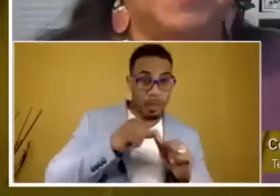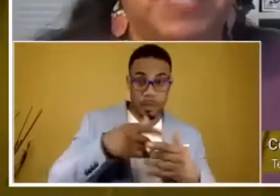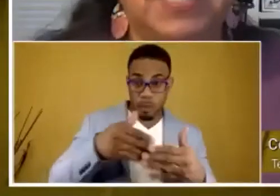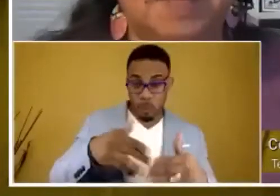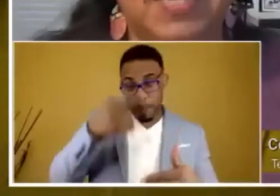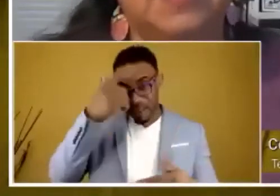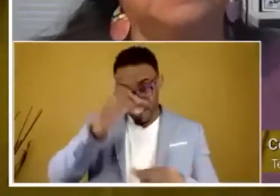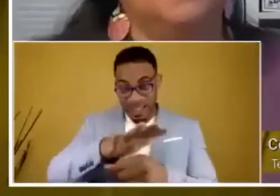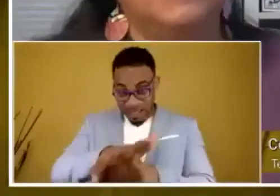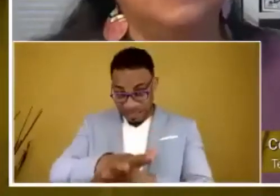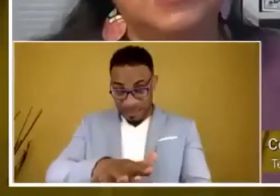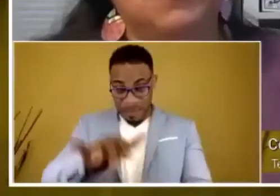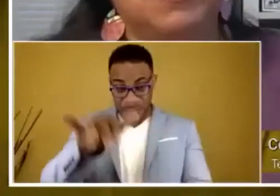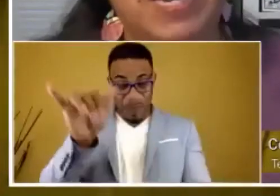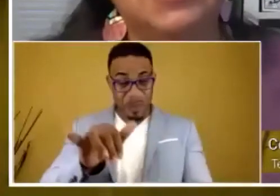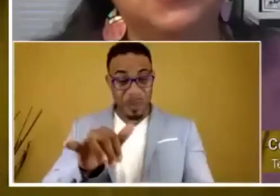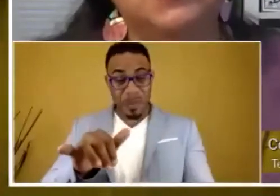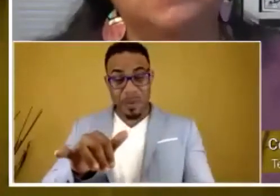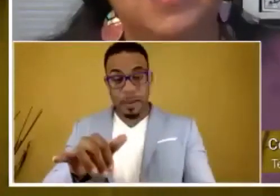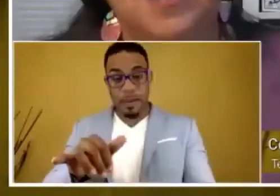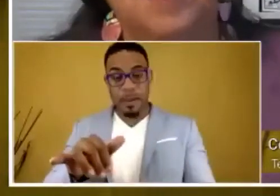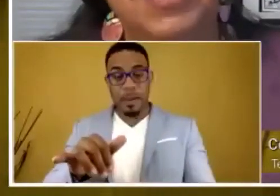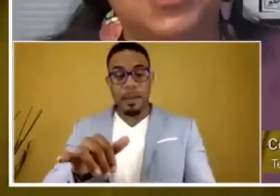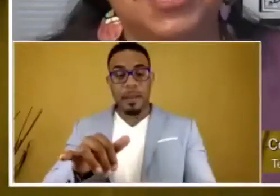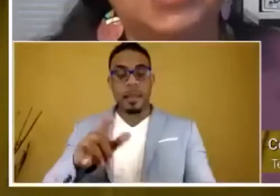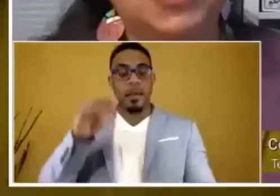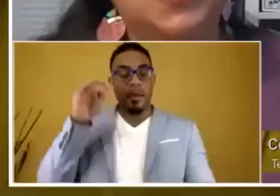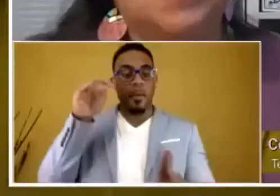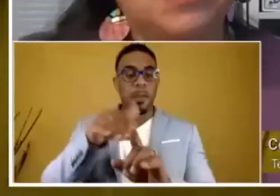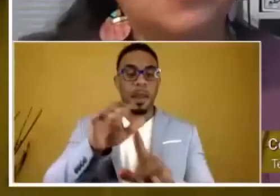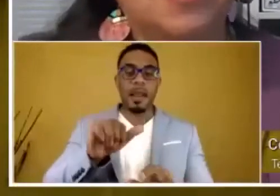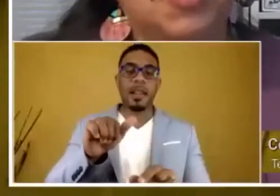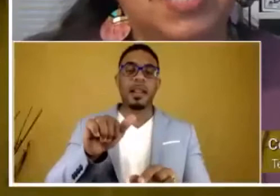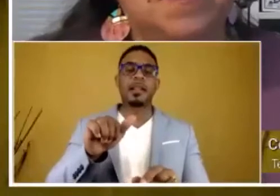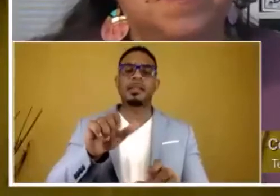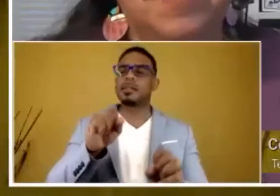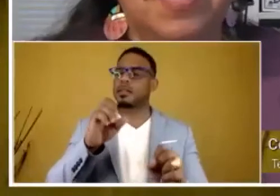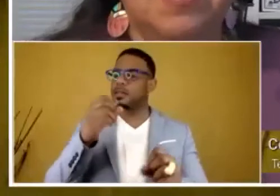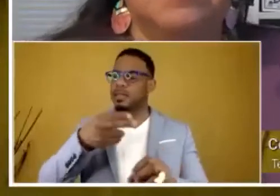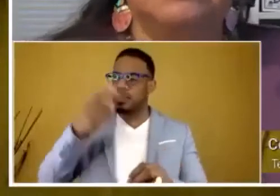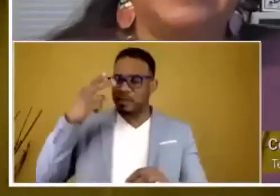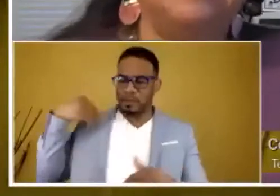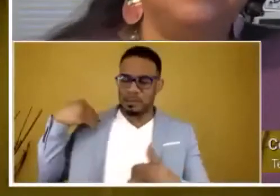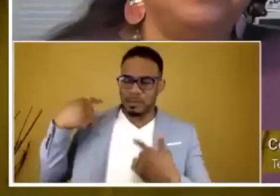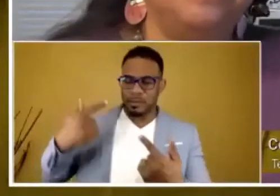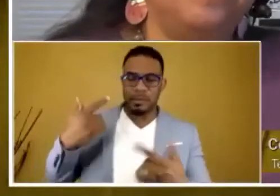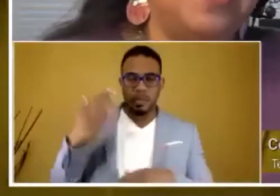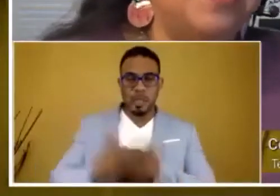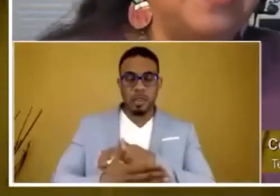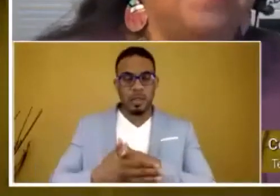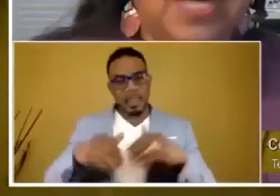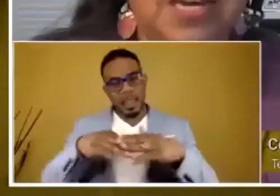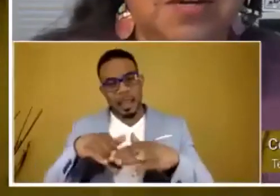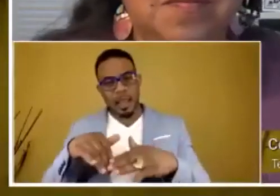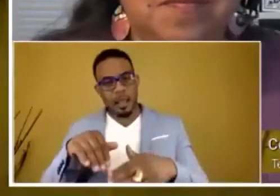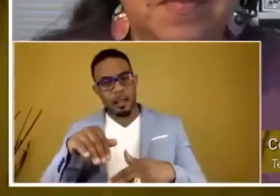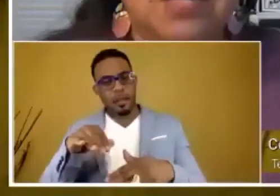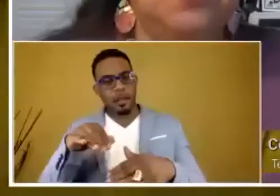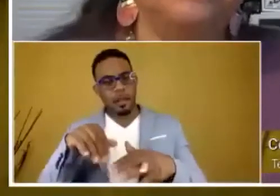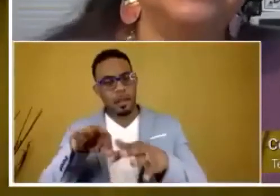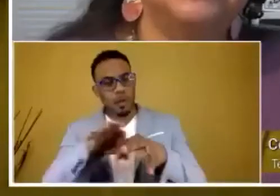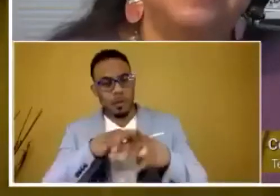of this pandemic is a reminder of the stark history of this country, the lack of unified